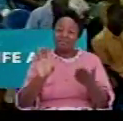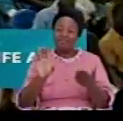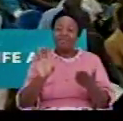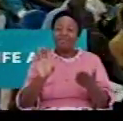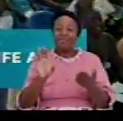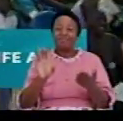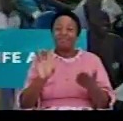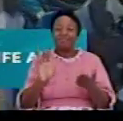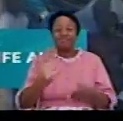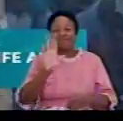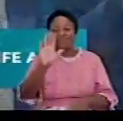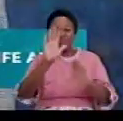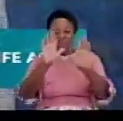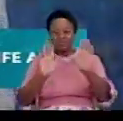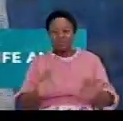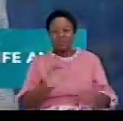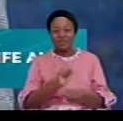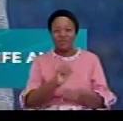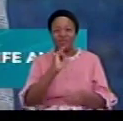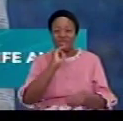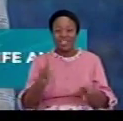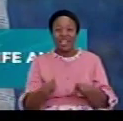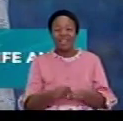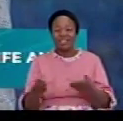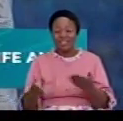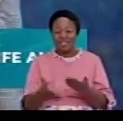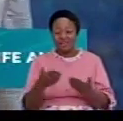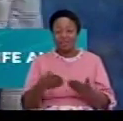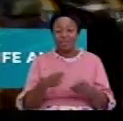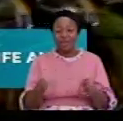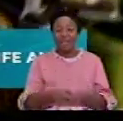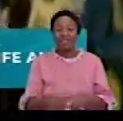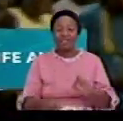Your miracle is as simple as A, B, C.